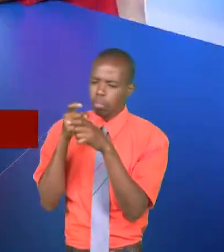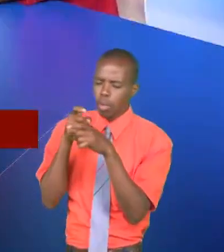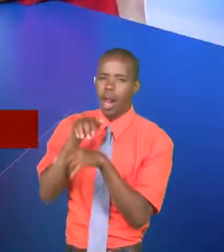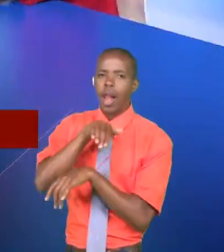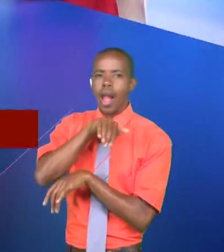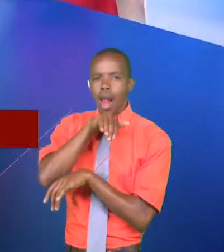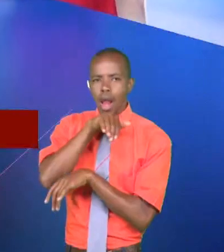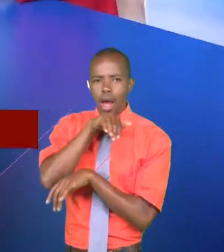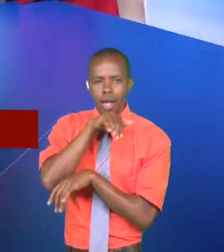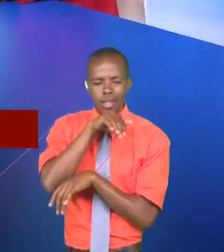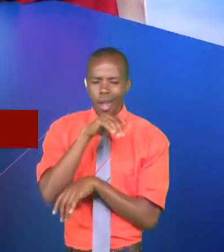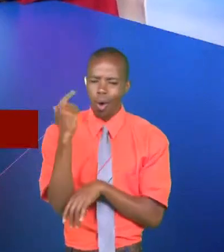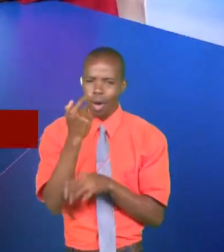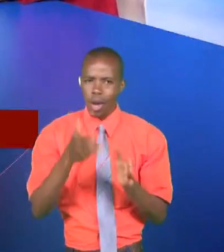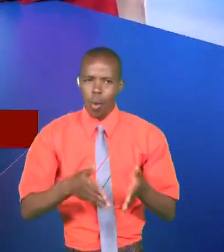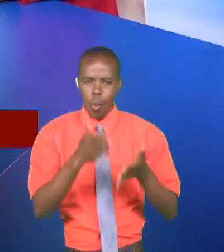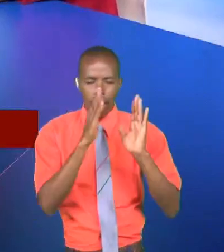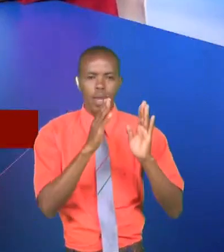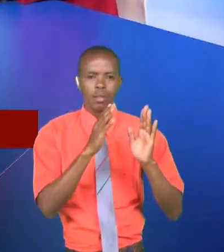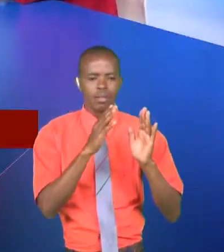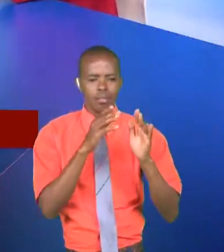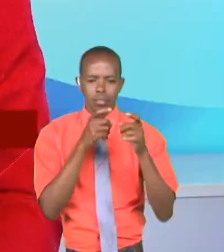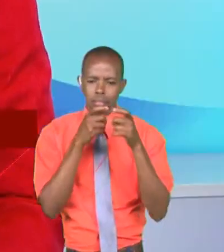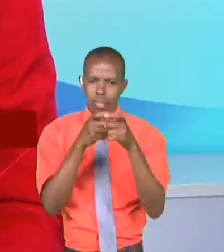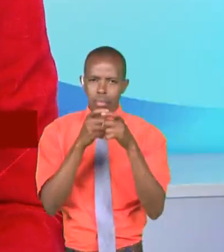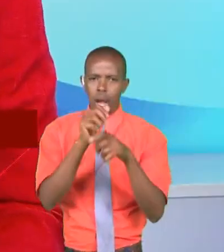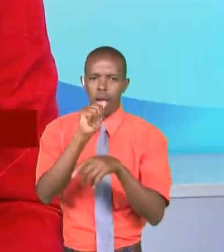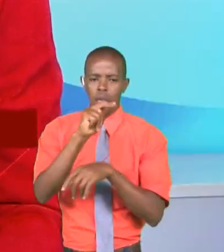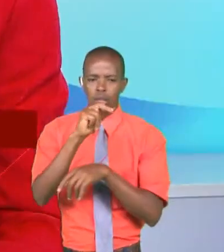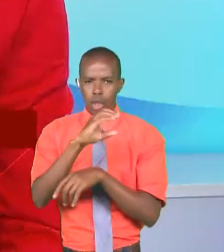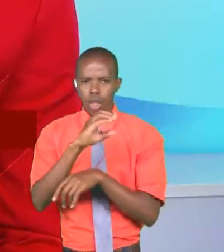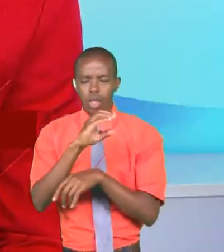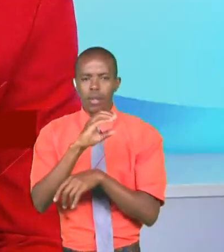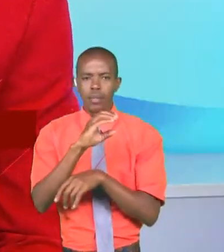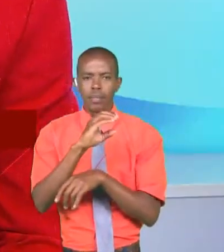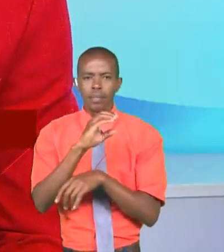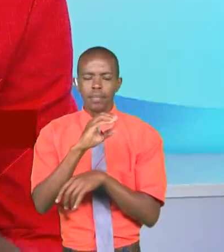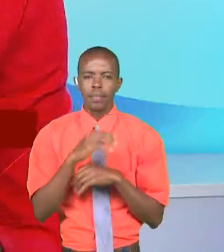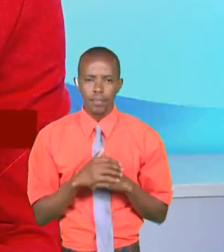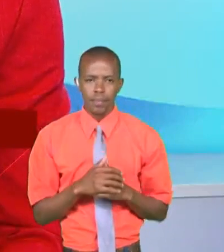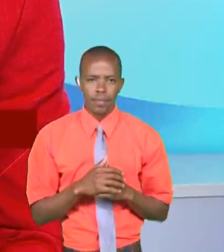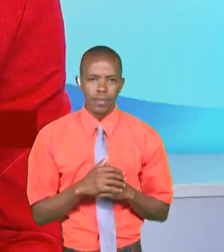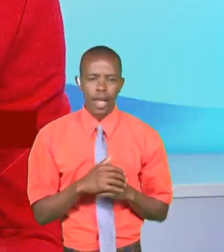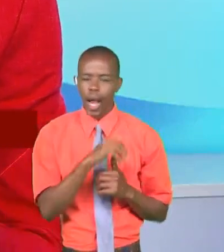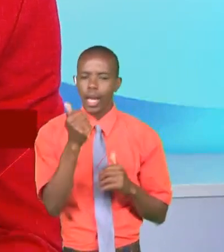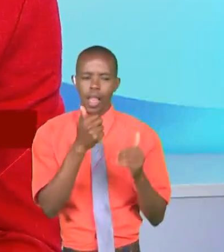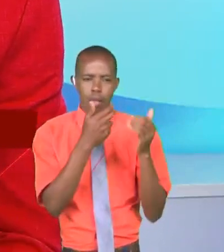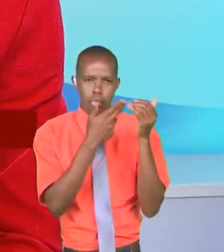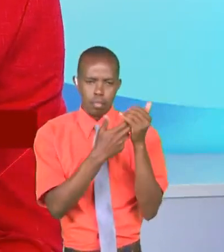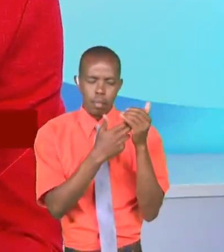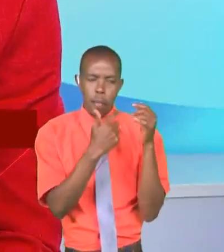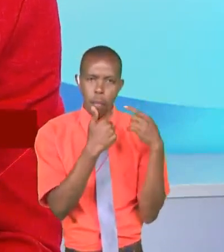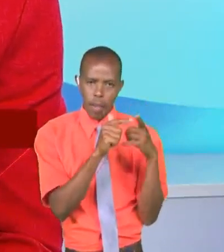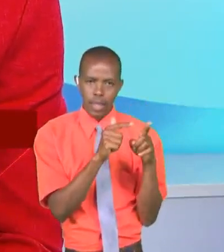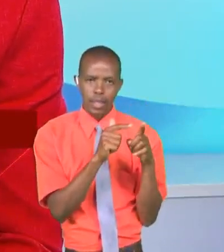Raila. So it was just a way of fighting ANC back and the other partners. But